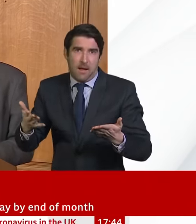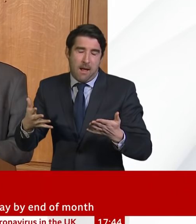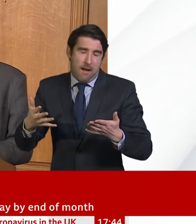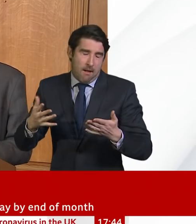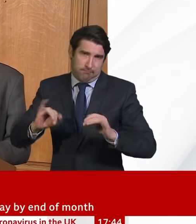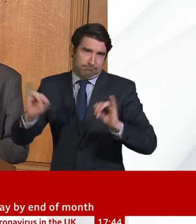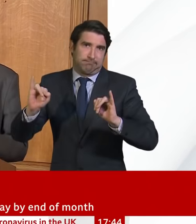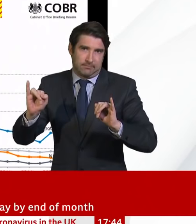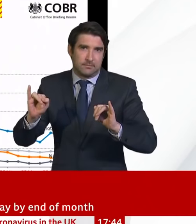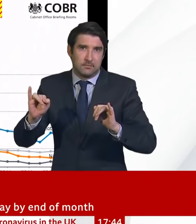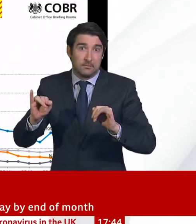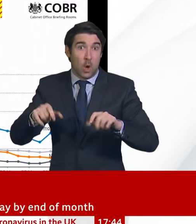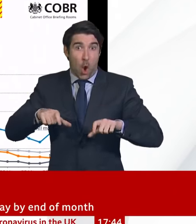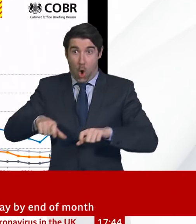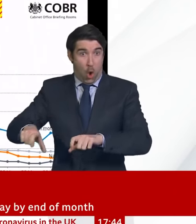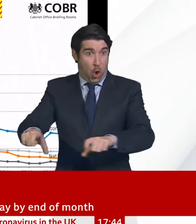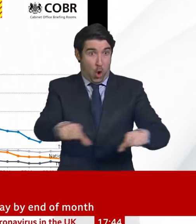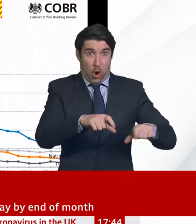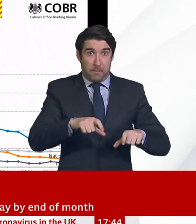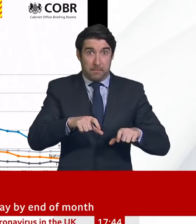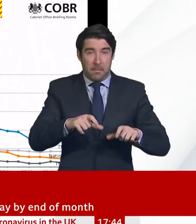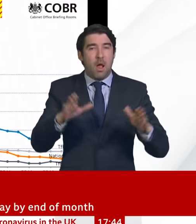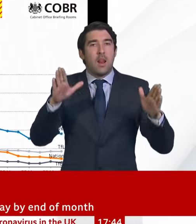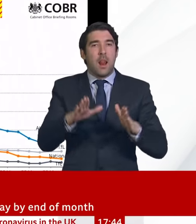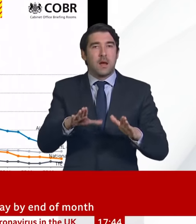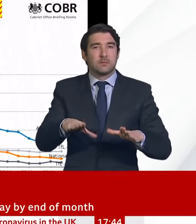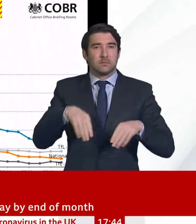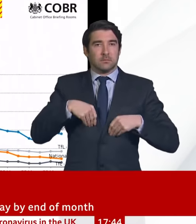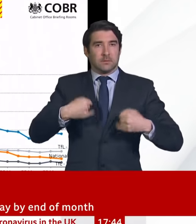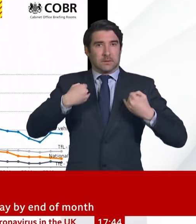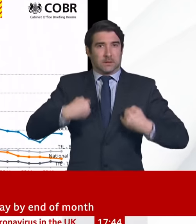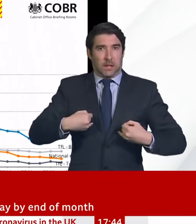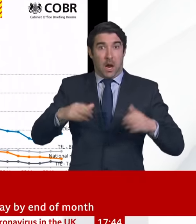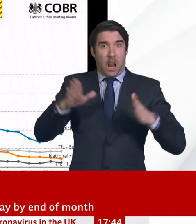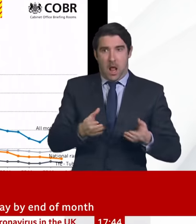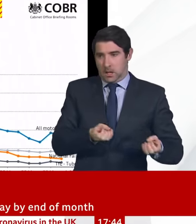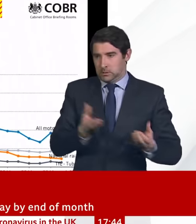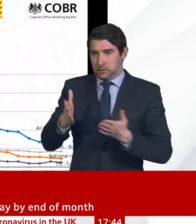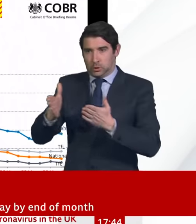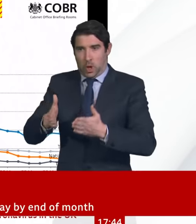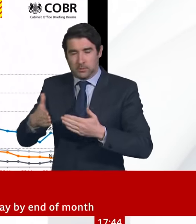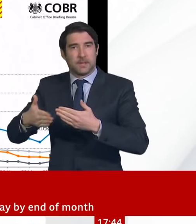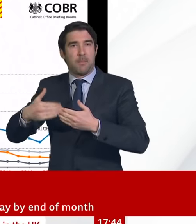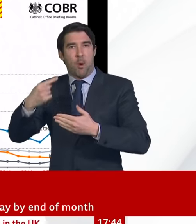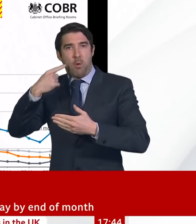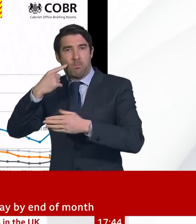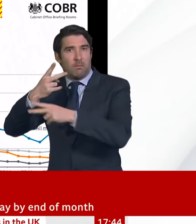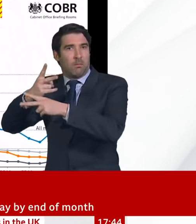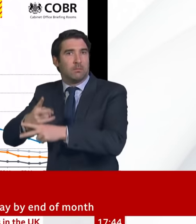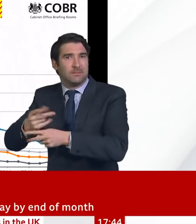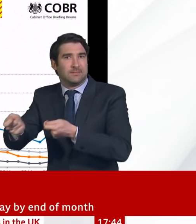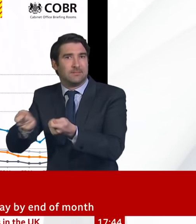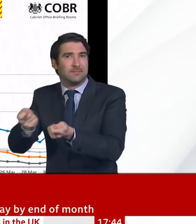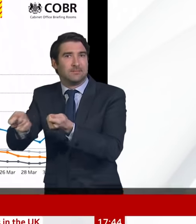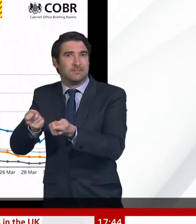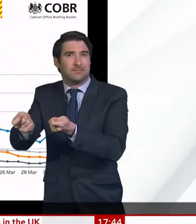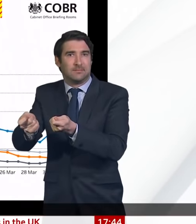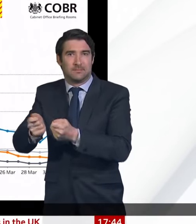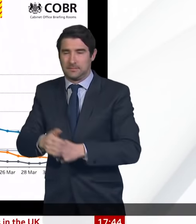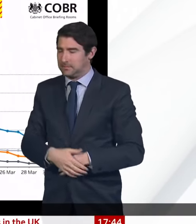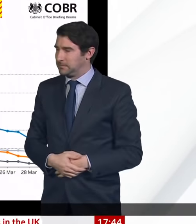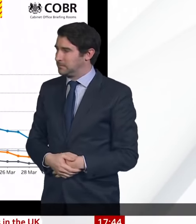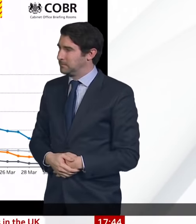first chart gives an update on how we're doing as a nation in reducing that social contact. And this,